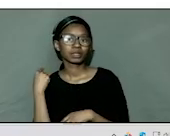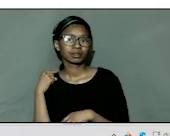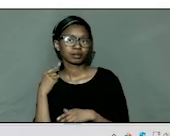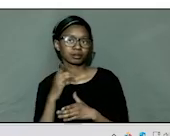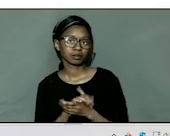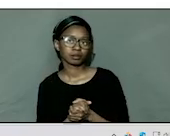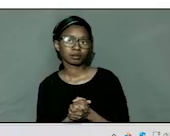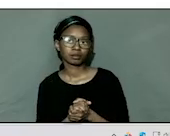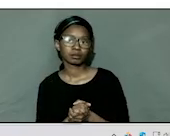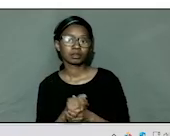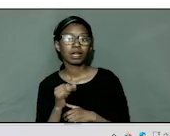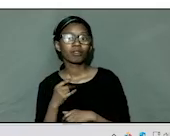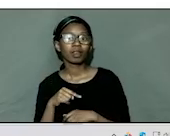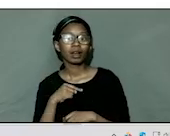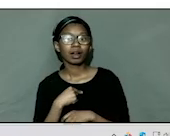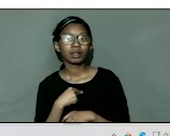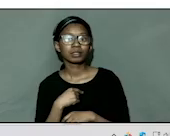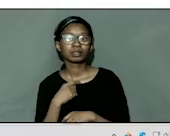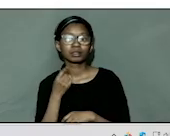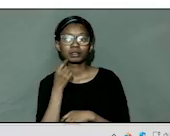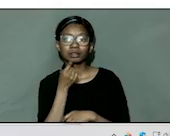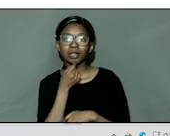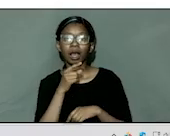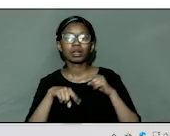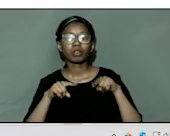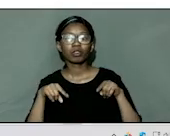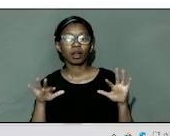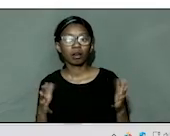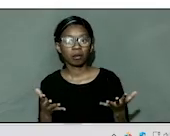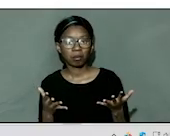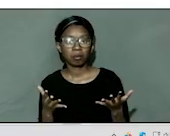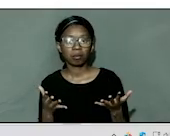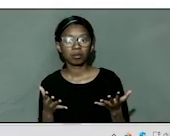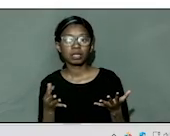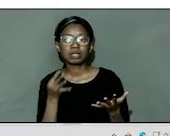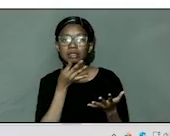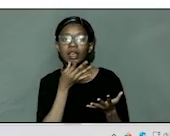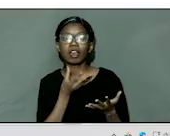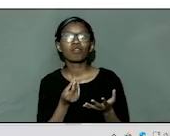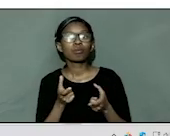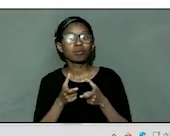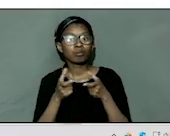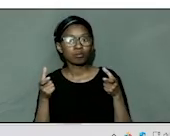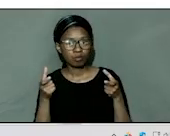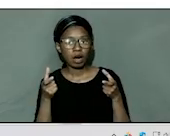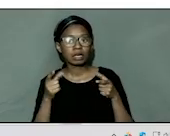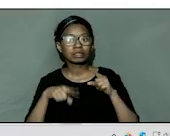If we state the variation, it would be there is a great deal of variation in the